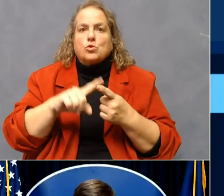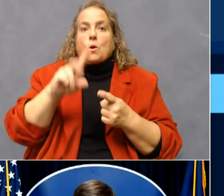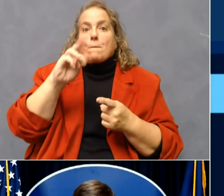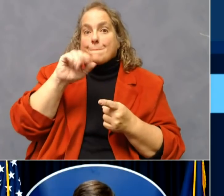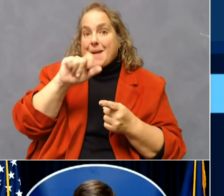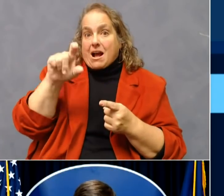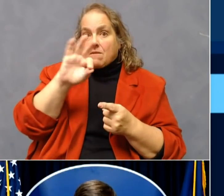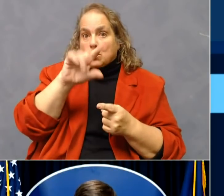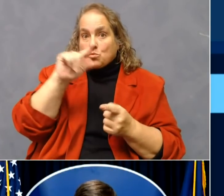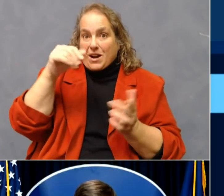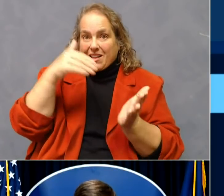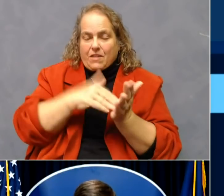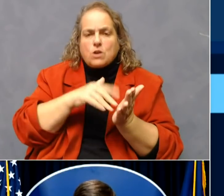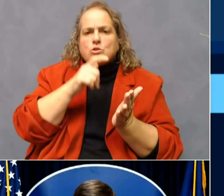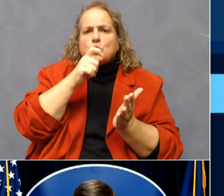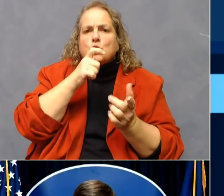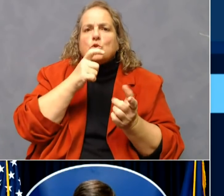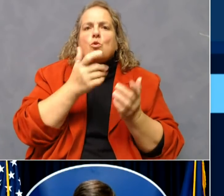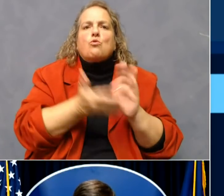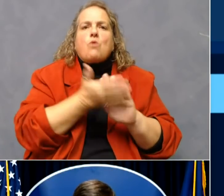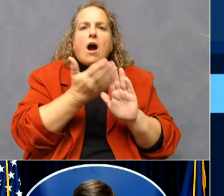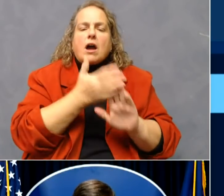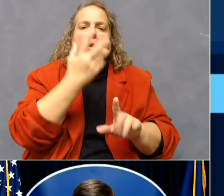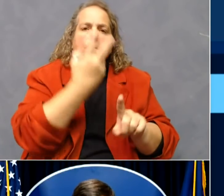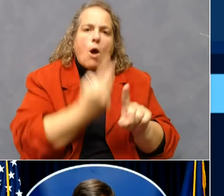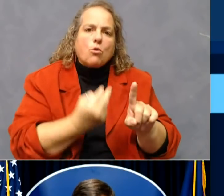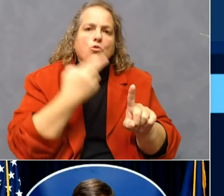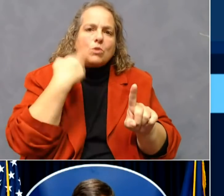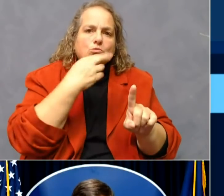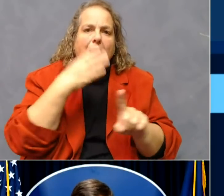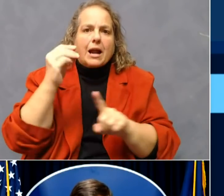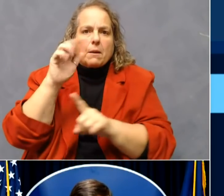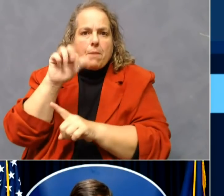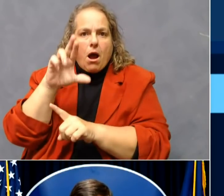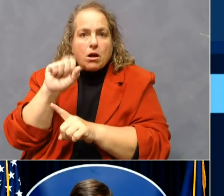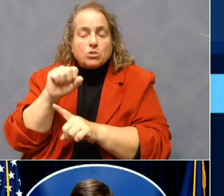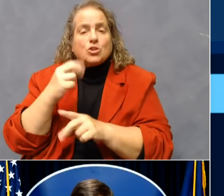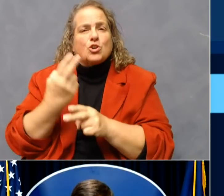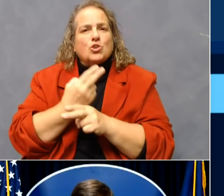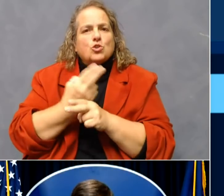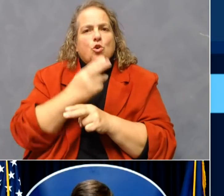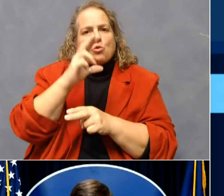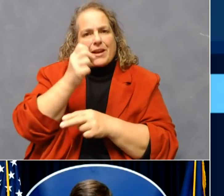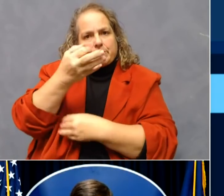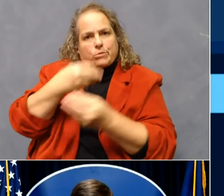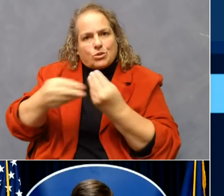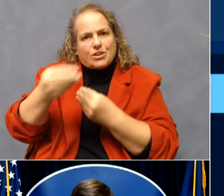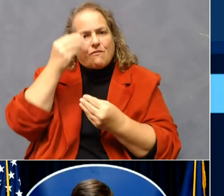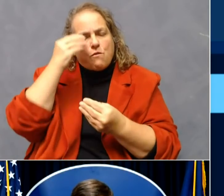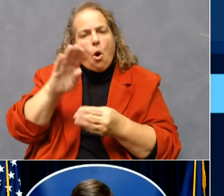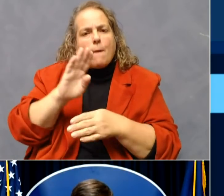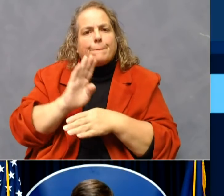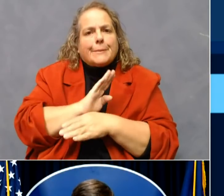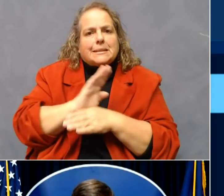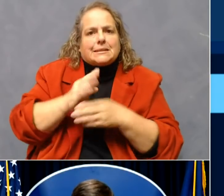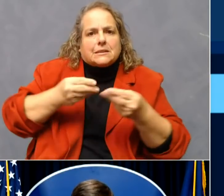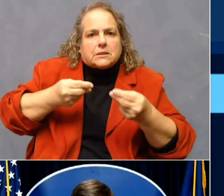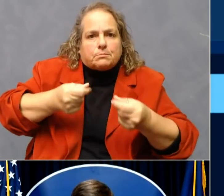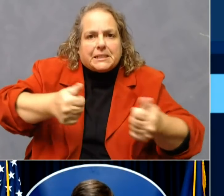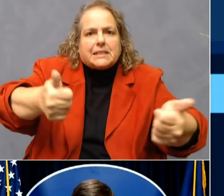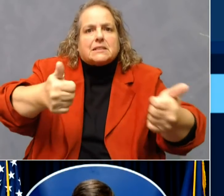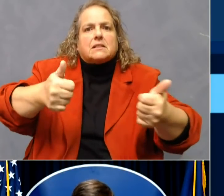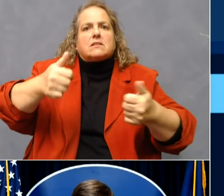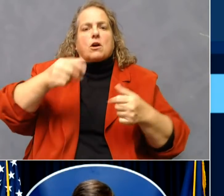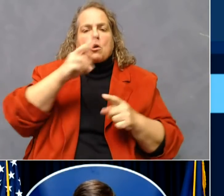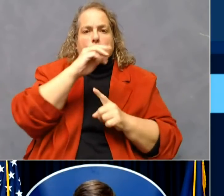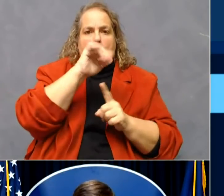and bars. The grants are to be used as reimbursement for business expenses incurred between March 6th and December 31st.